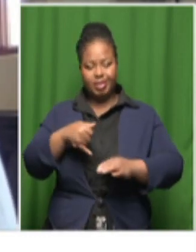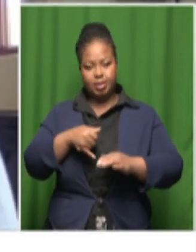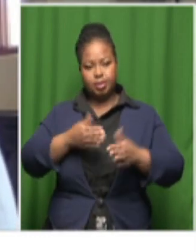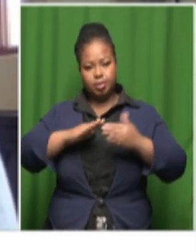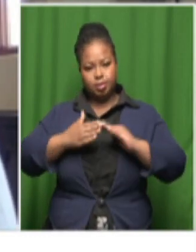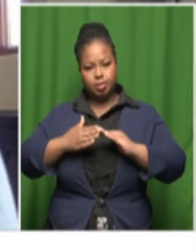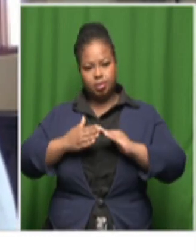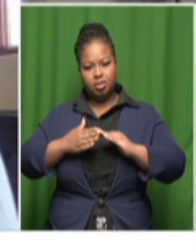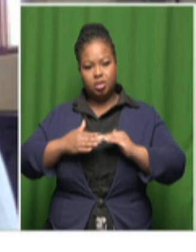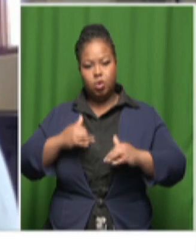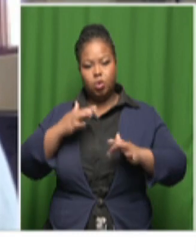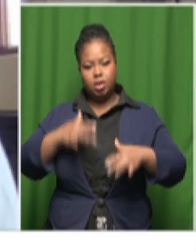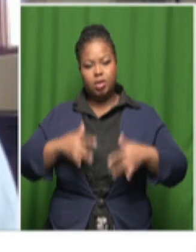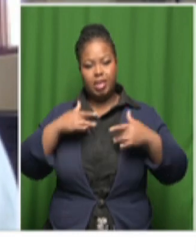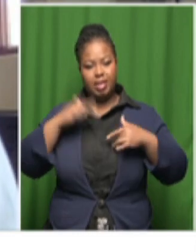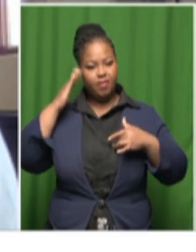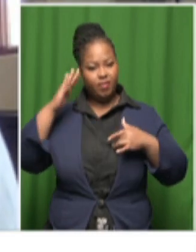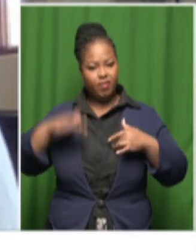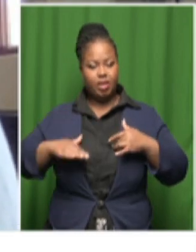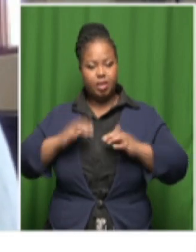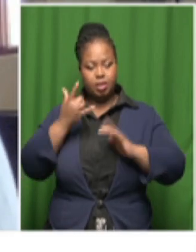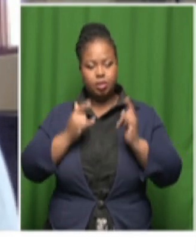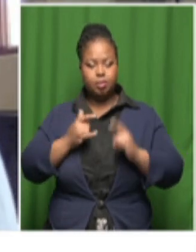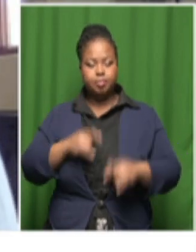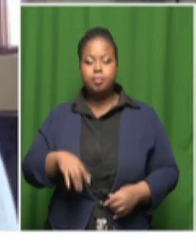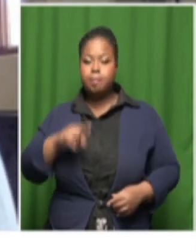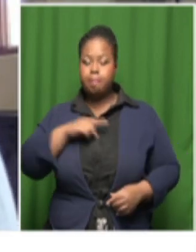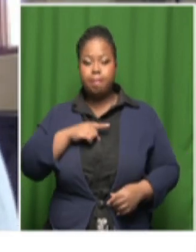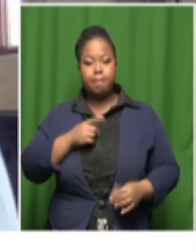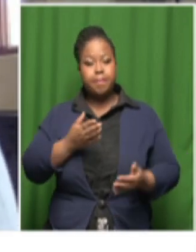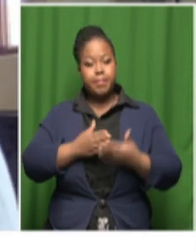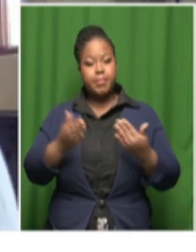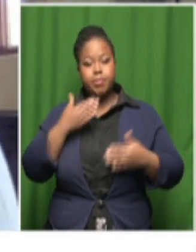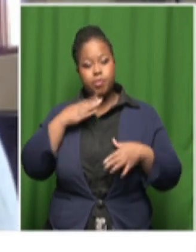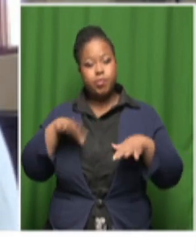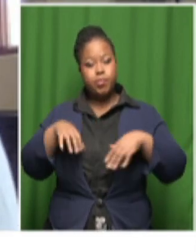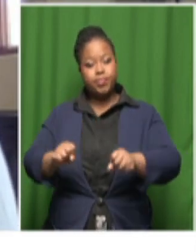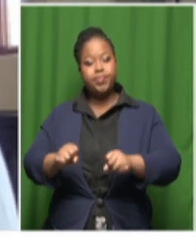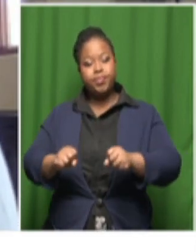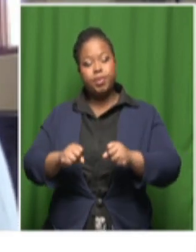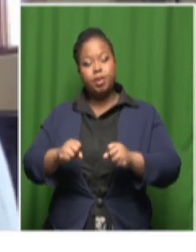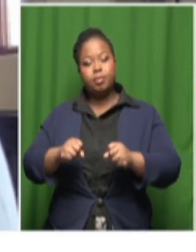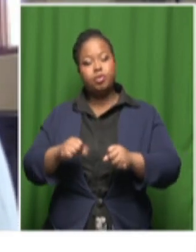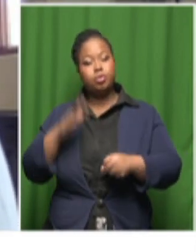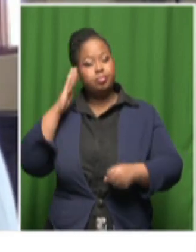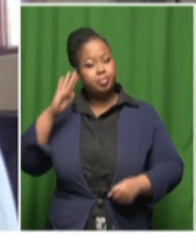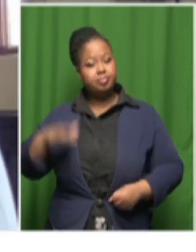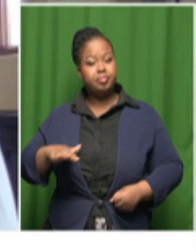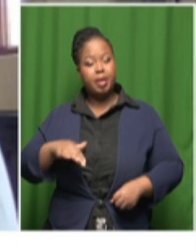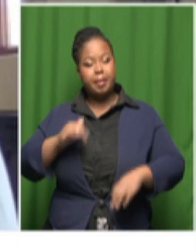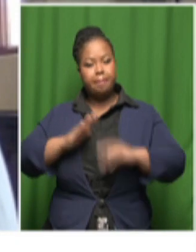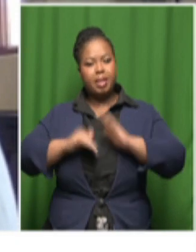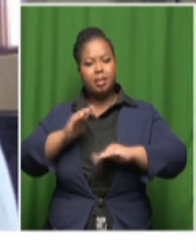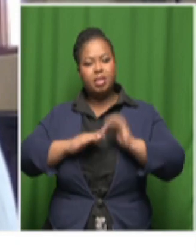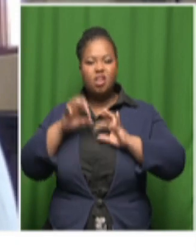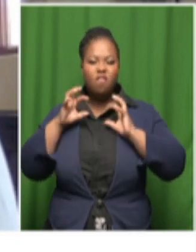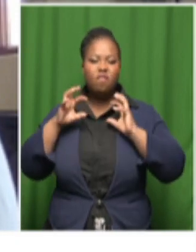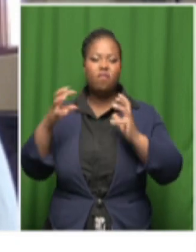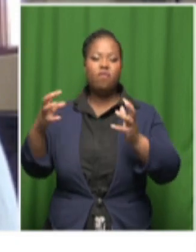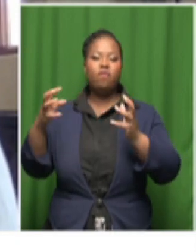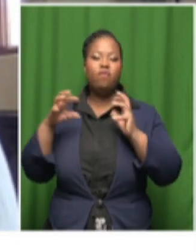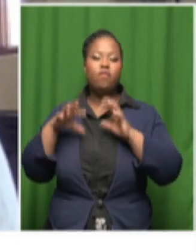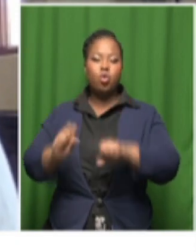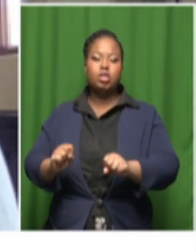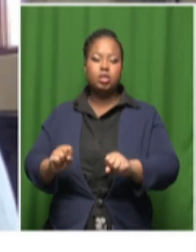residents, primarily the unlawful occupiers of buildings, often known as hijacked buildings, bad buildings,